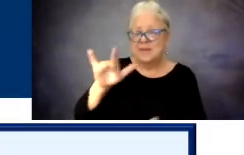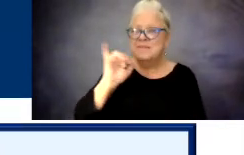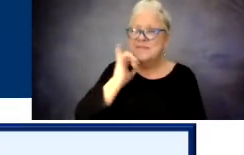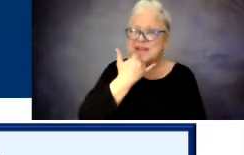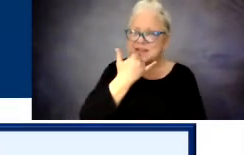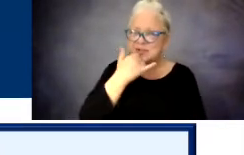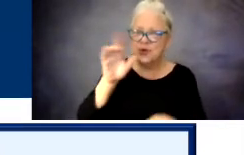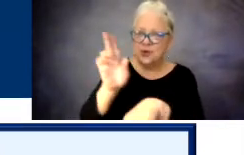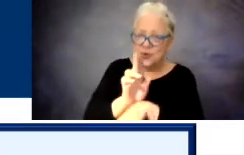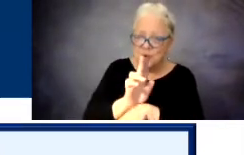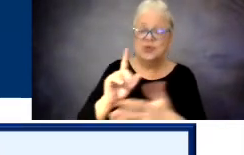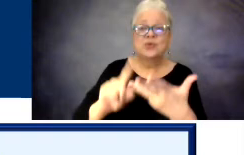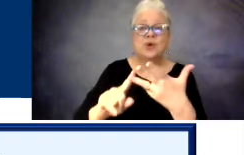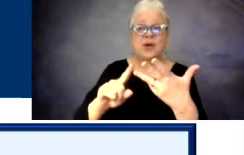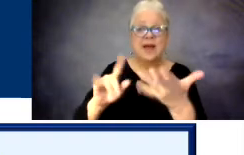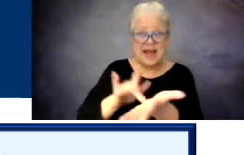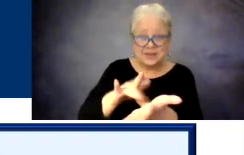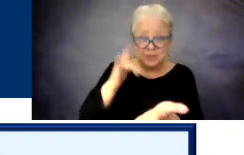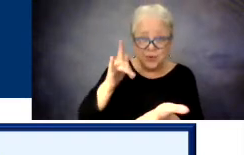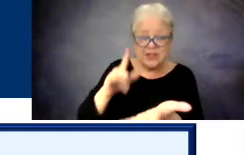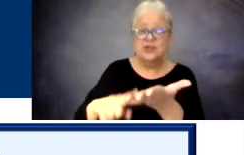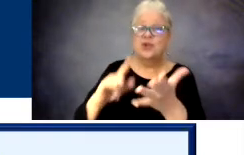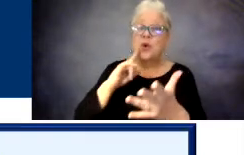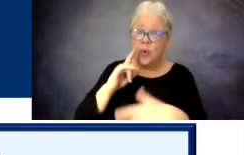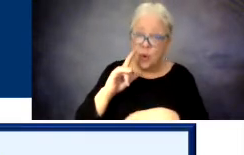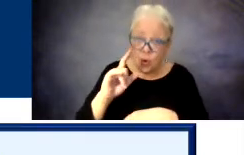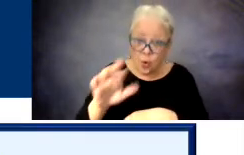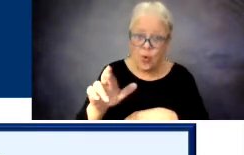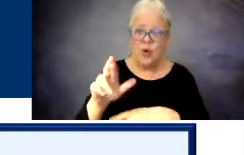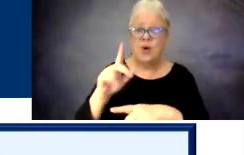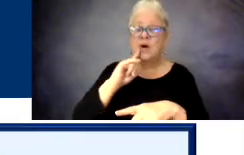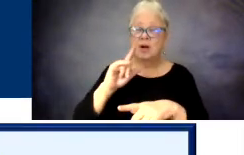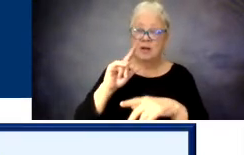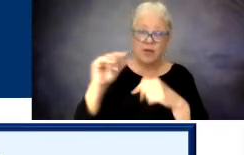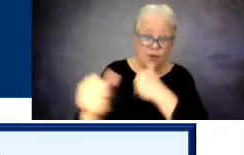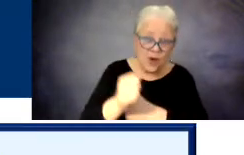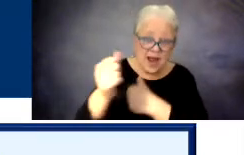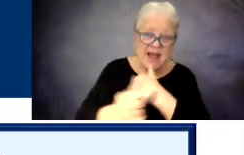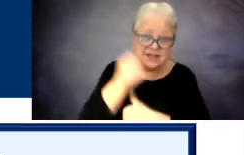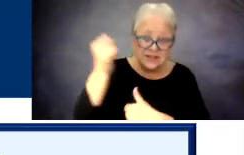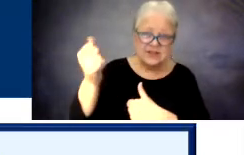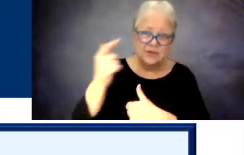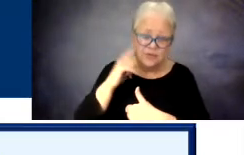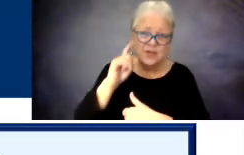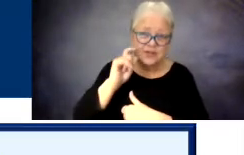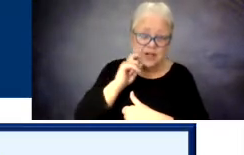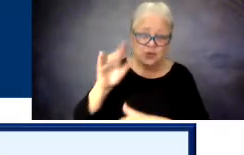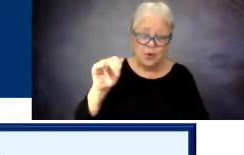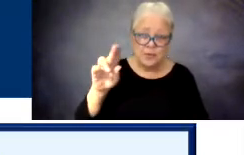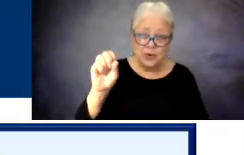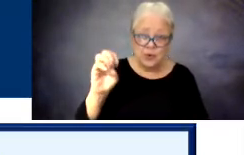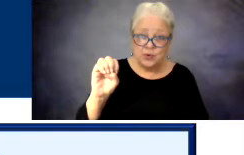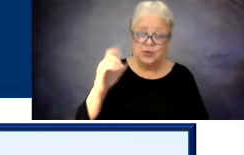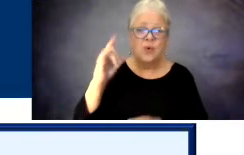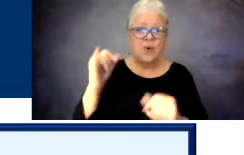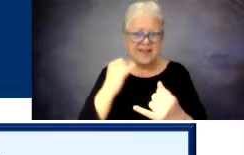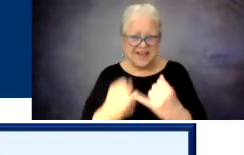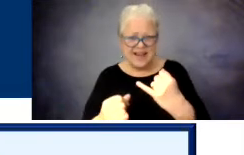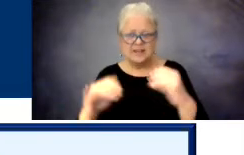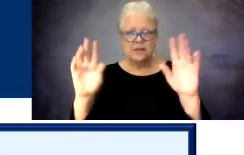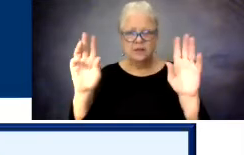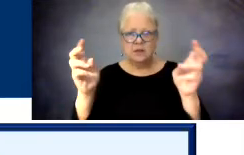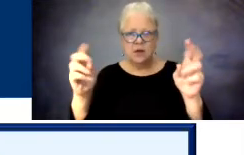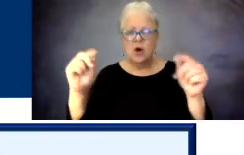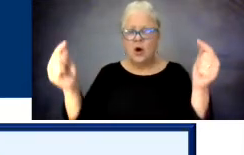as threats of sexual abuse and or harmful genital practices. Harmful genital practices really includes